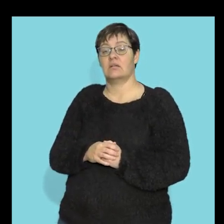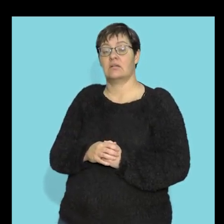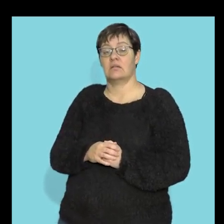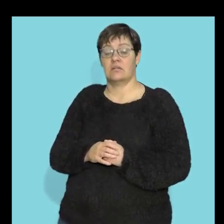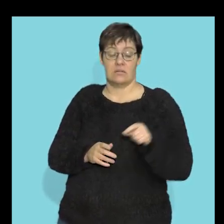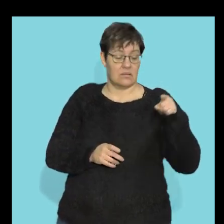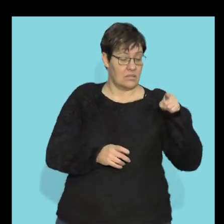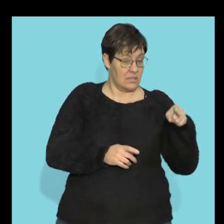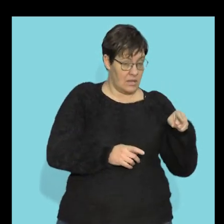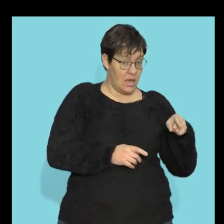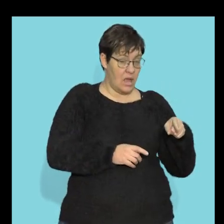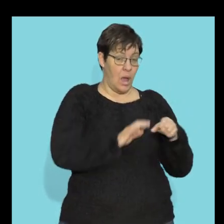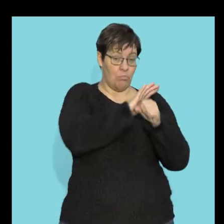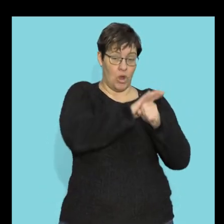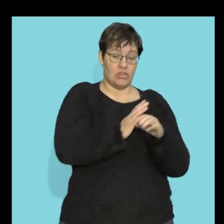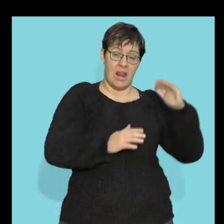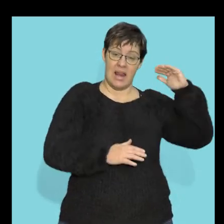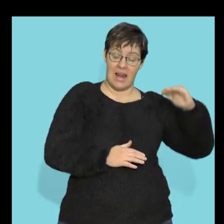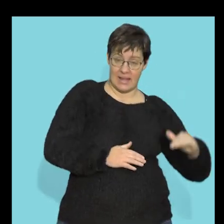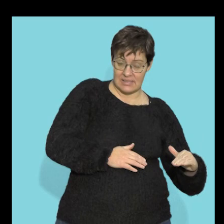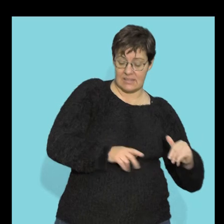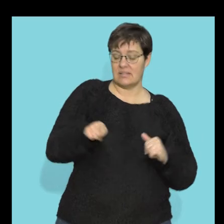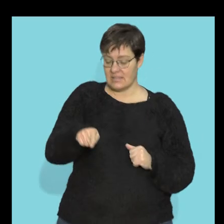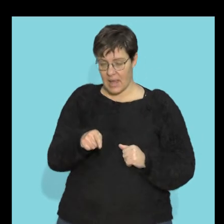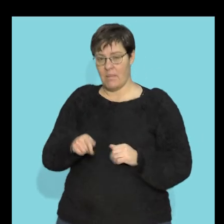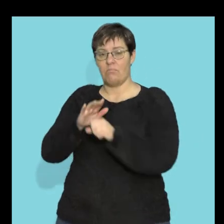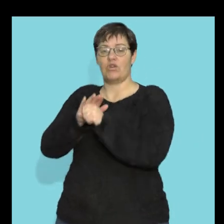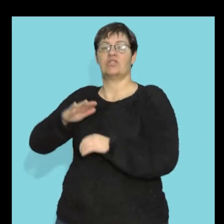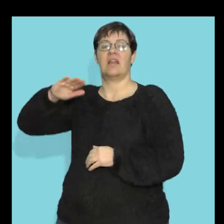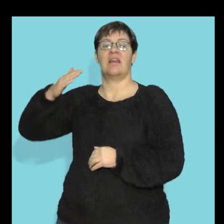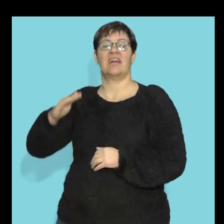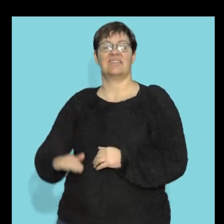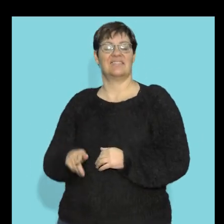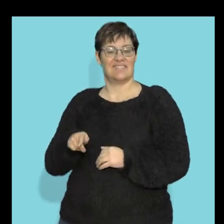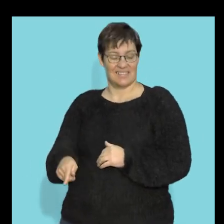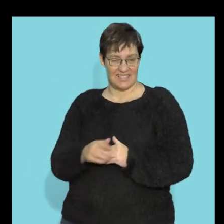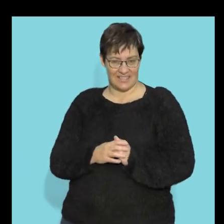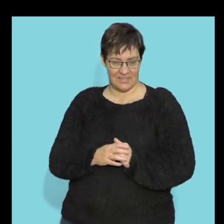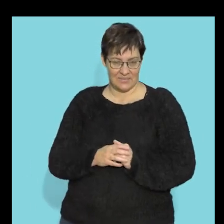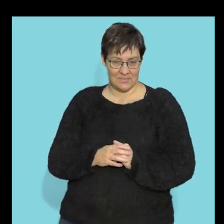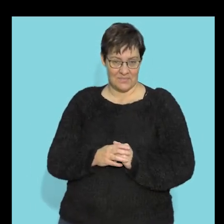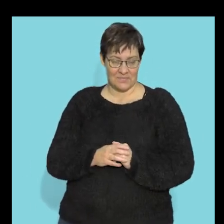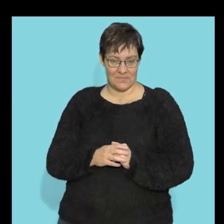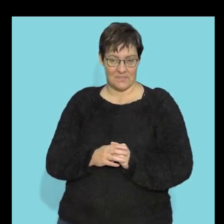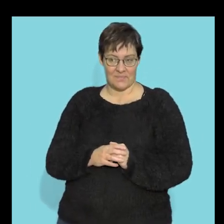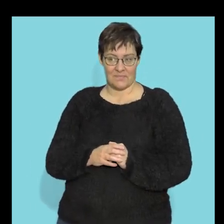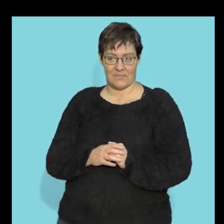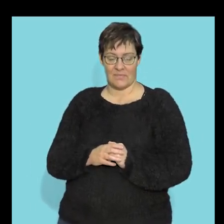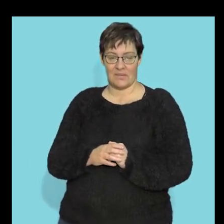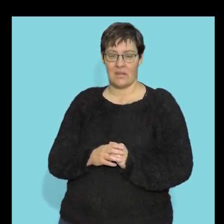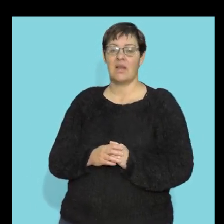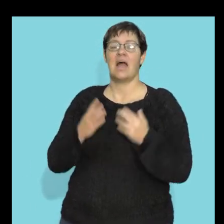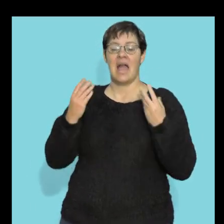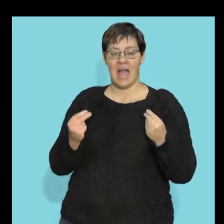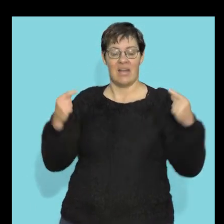pressure in the buccal cavity decreases, so the pressure in the apicular cavity decreases.